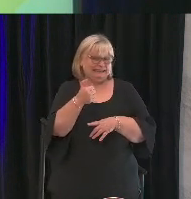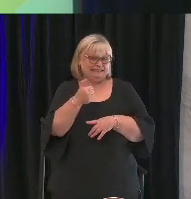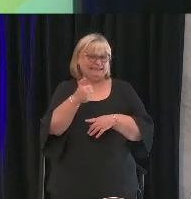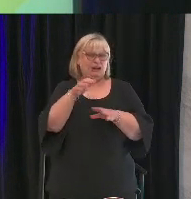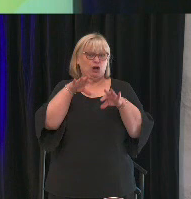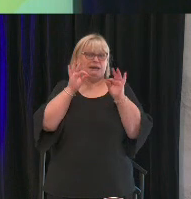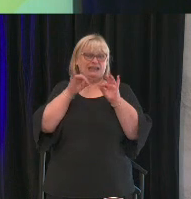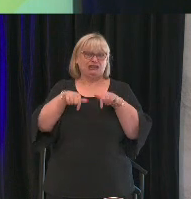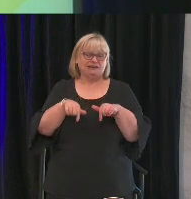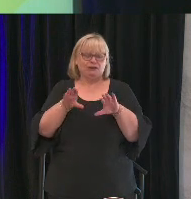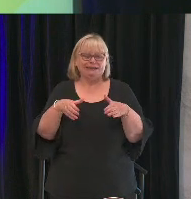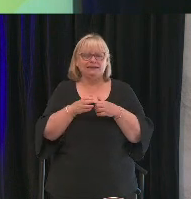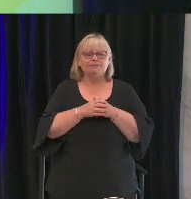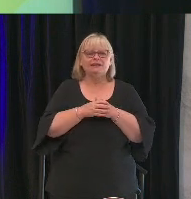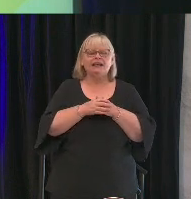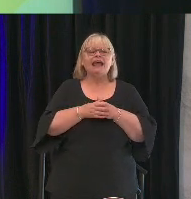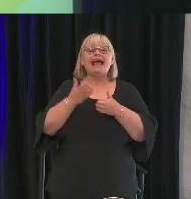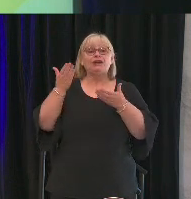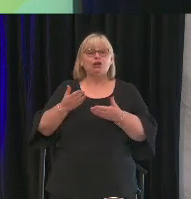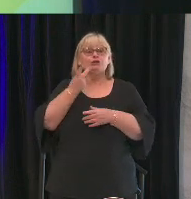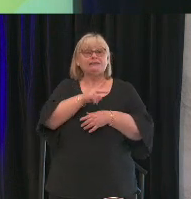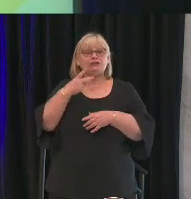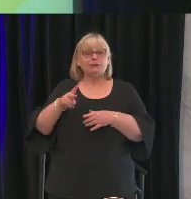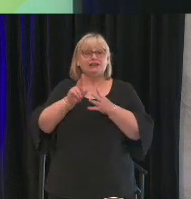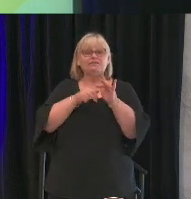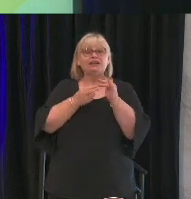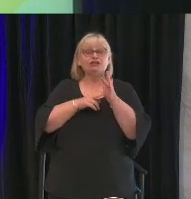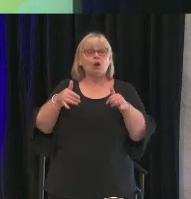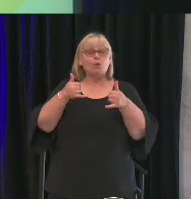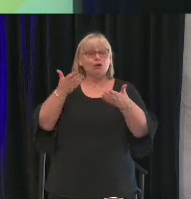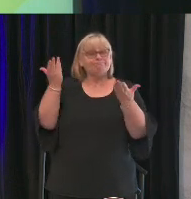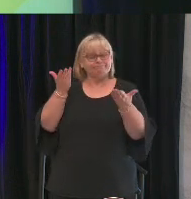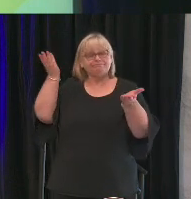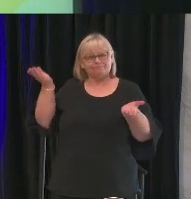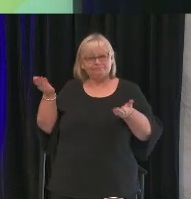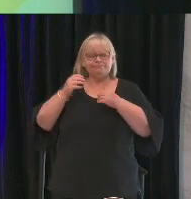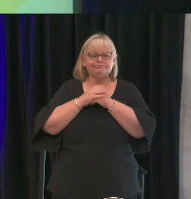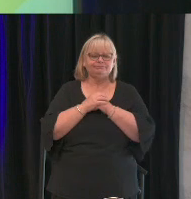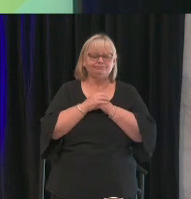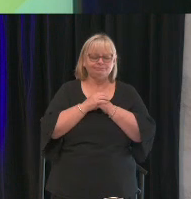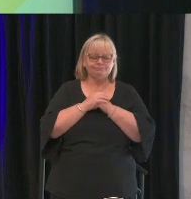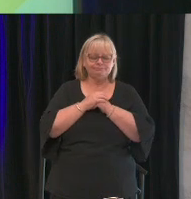in this category. The nominees for the 2020 Fiction Award are as follows.